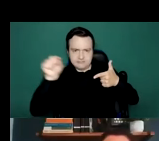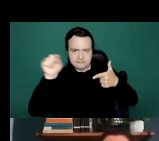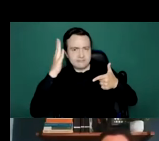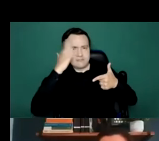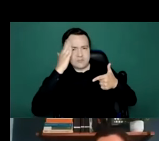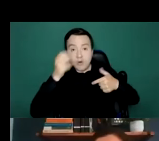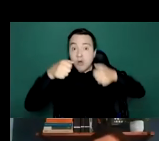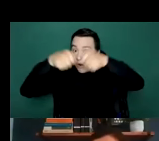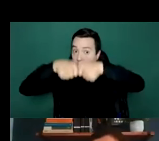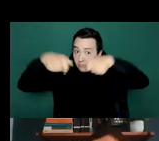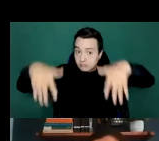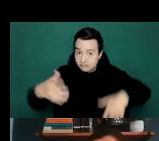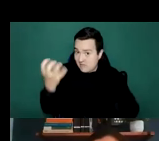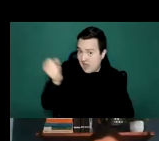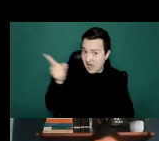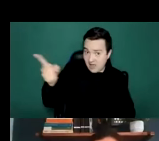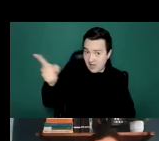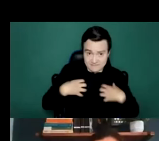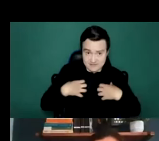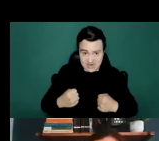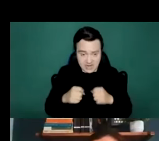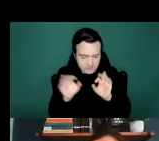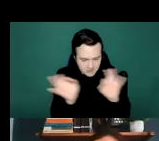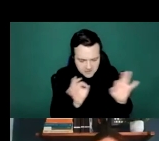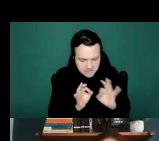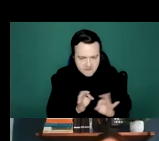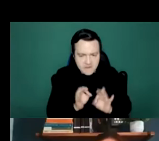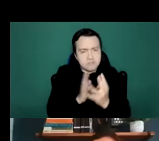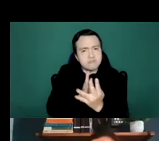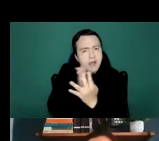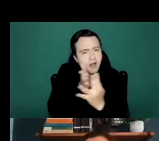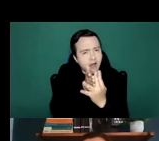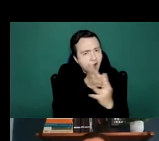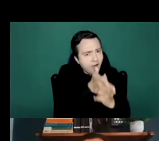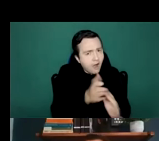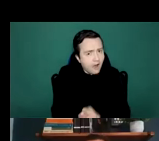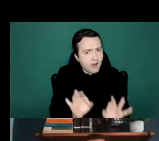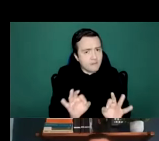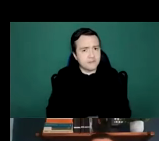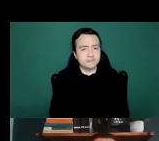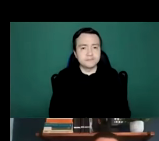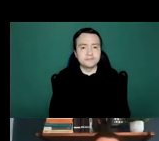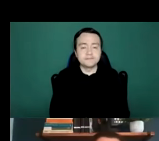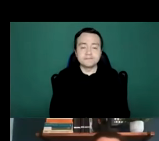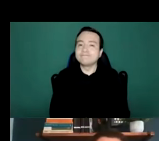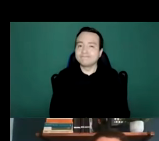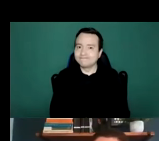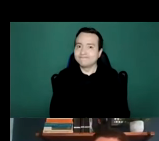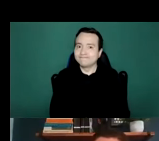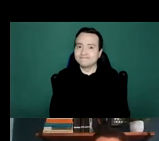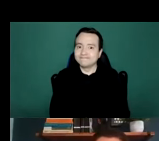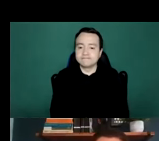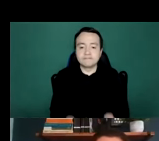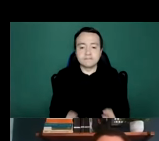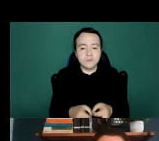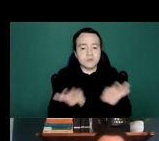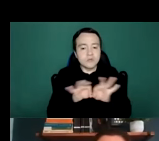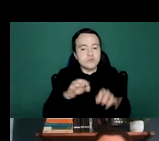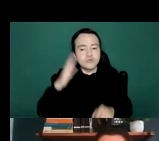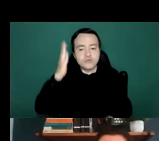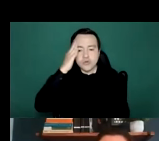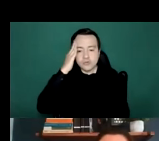health system's ability to improve the access conditions. And even better, it would be to have an idea of the reasons